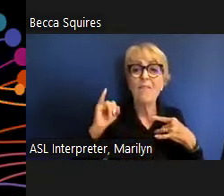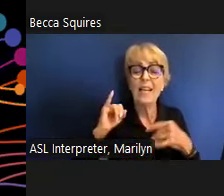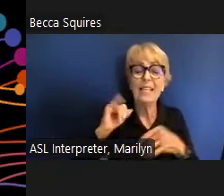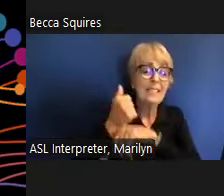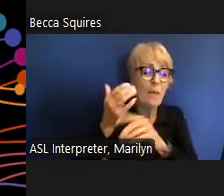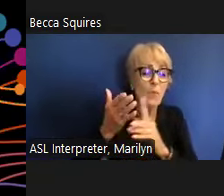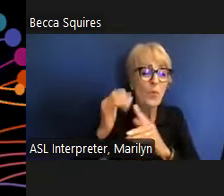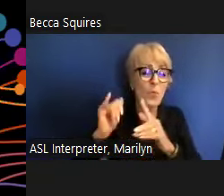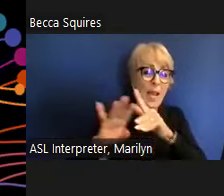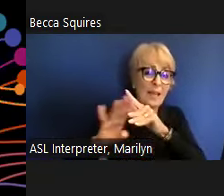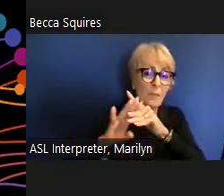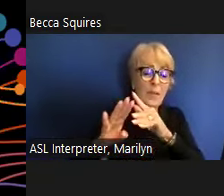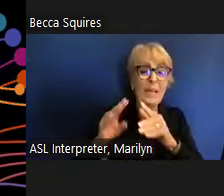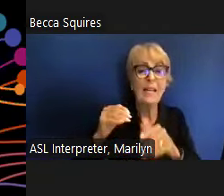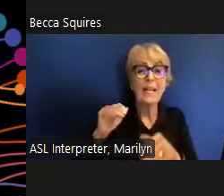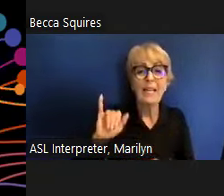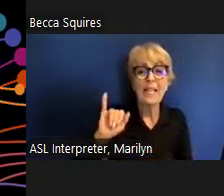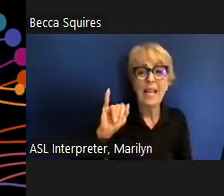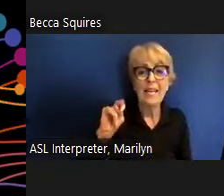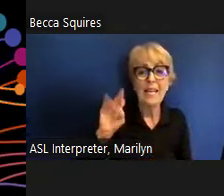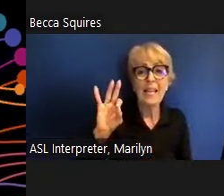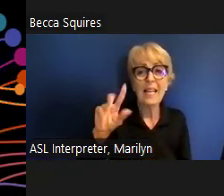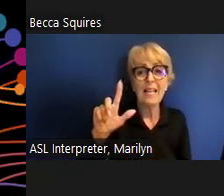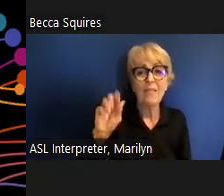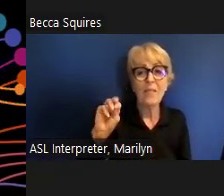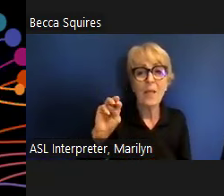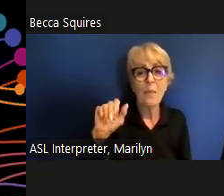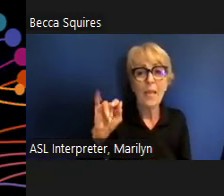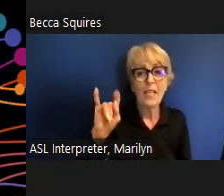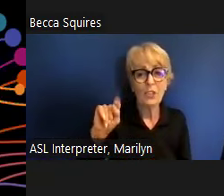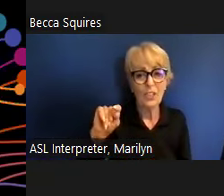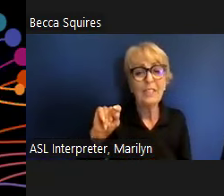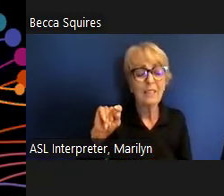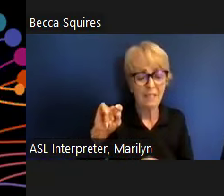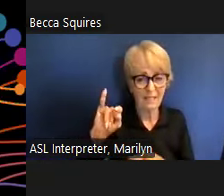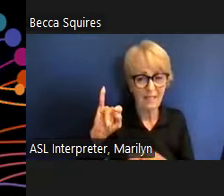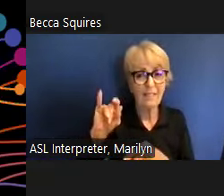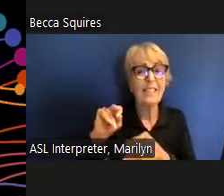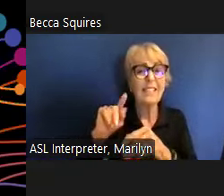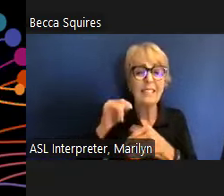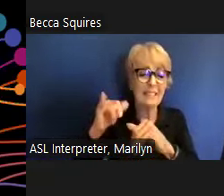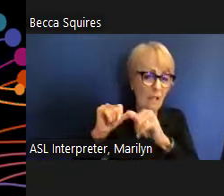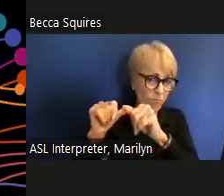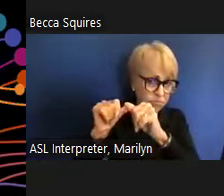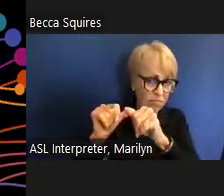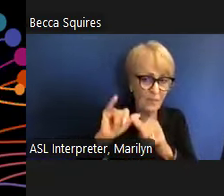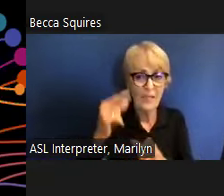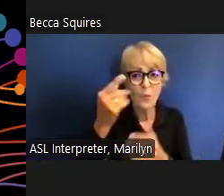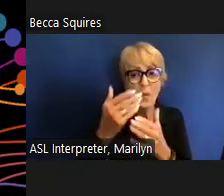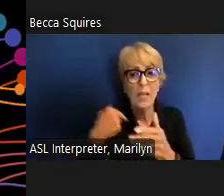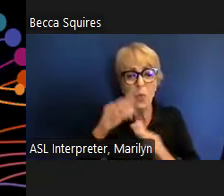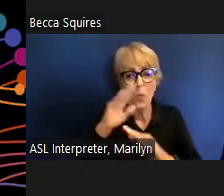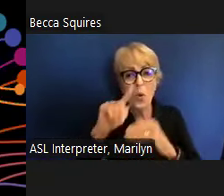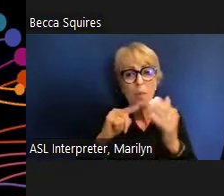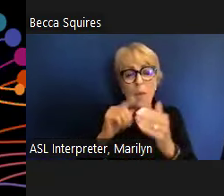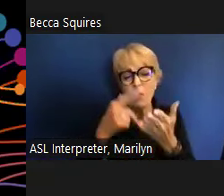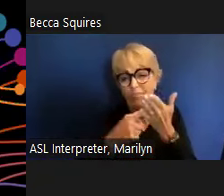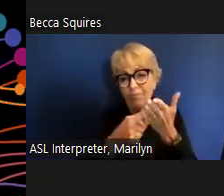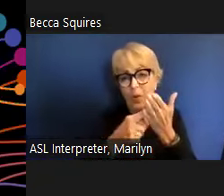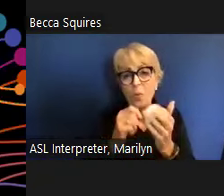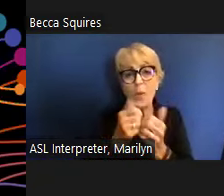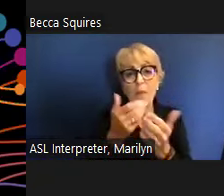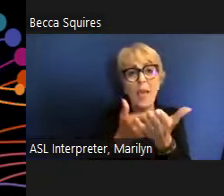get inflammation, and the inflammation is still present. So that's one of the things that we're worried about. And I'll talk to you a little bit about what the